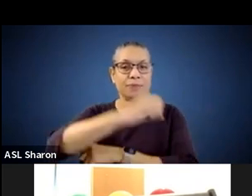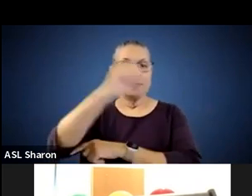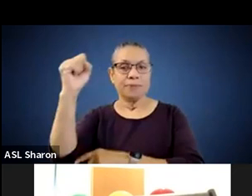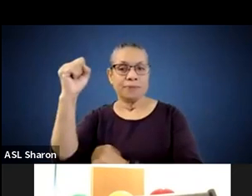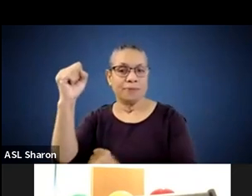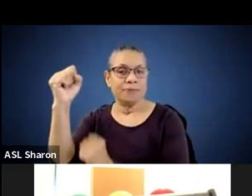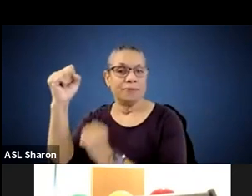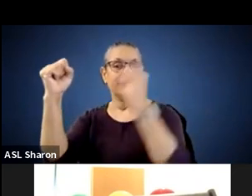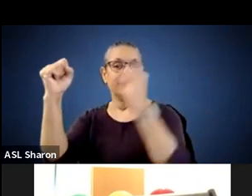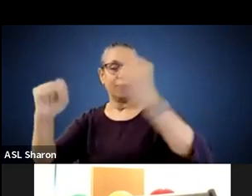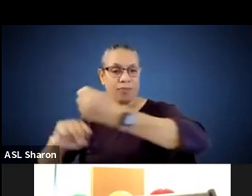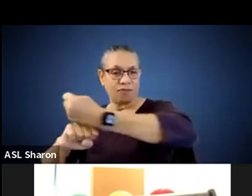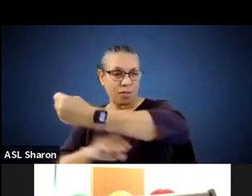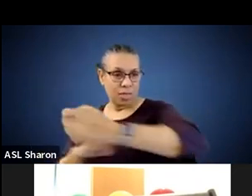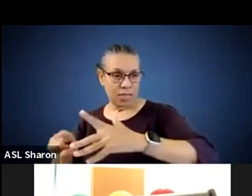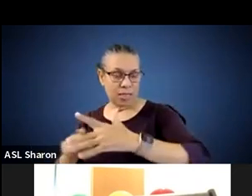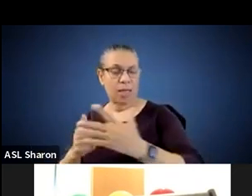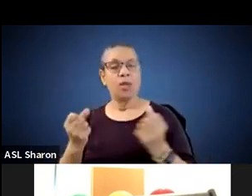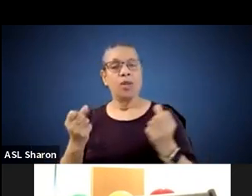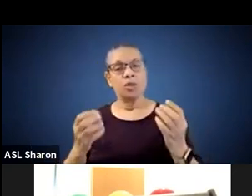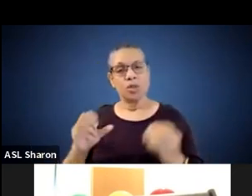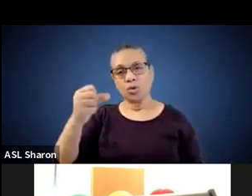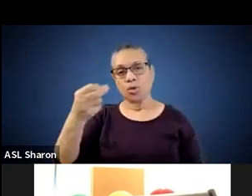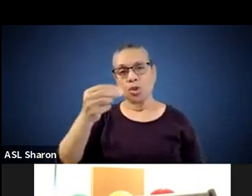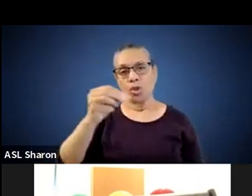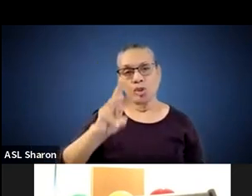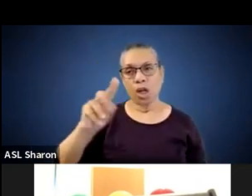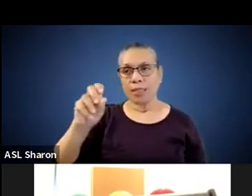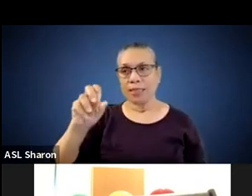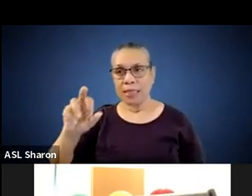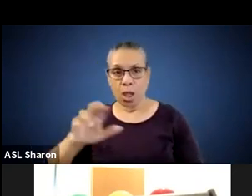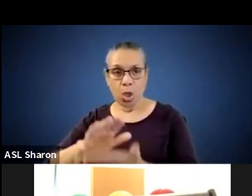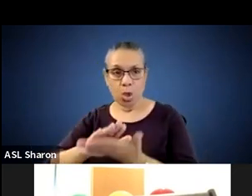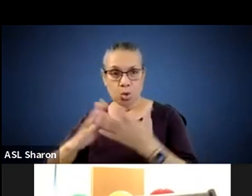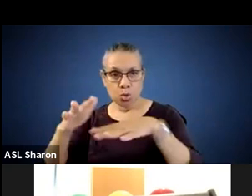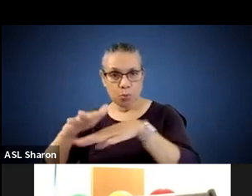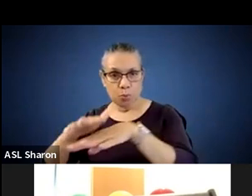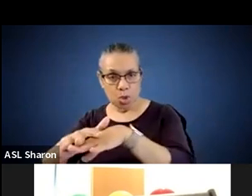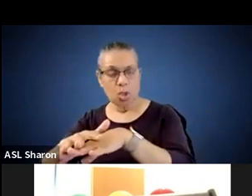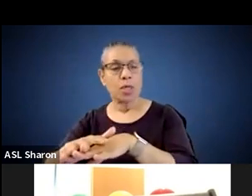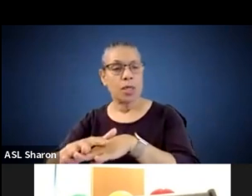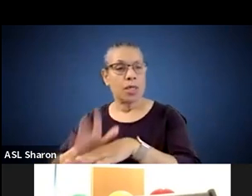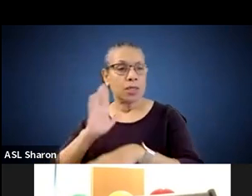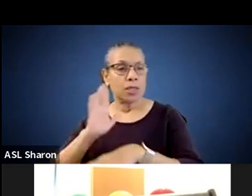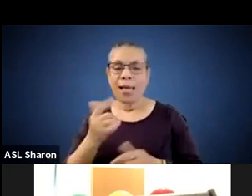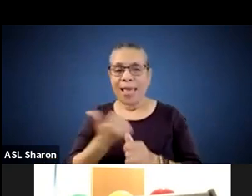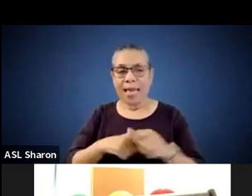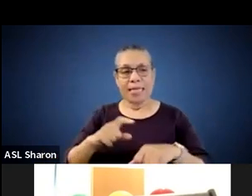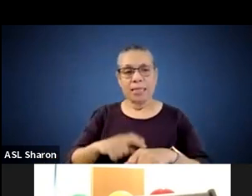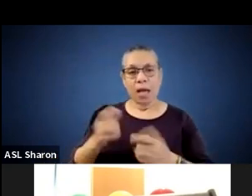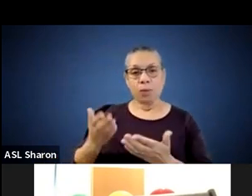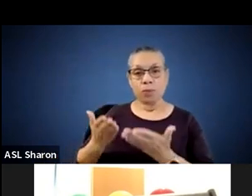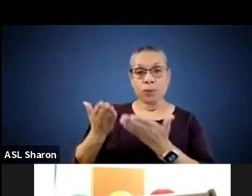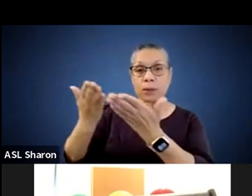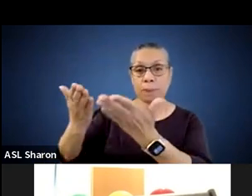spot than we were before I think we're very hopeful about the shawl Taylor but I also think that these are you know there's no guarantee anytime you're putting in one of these